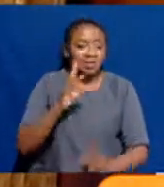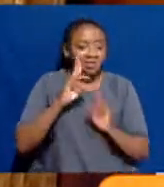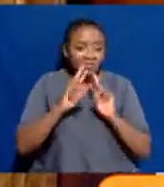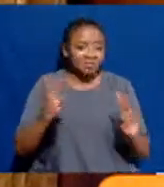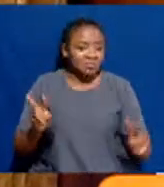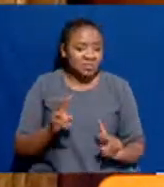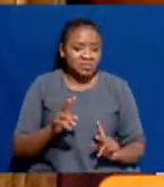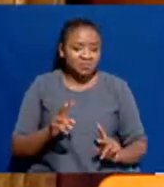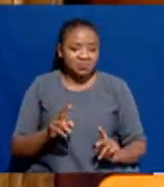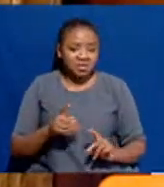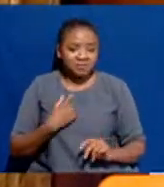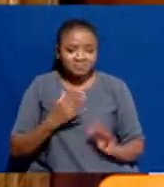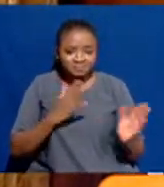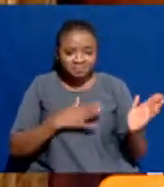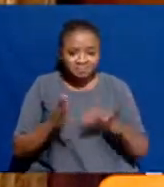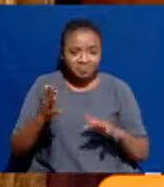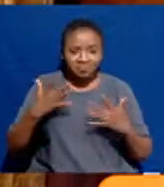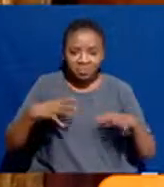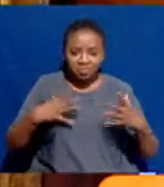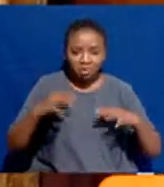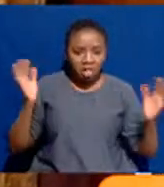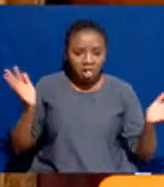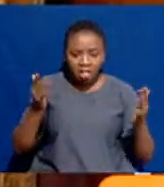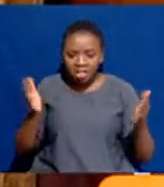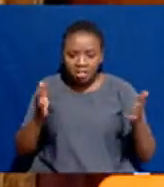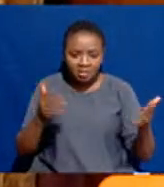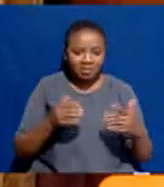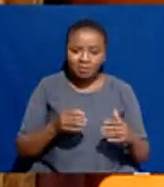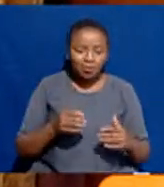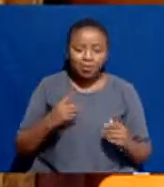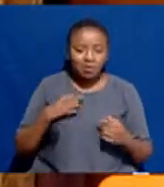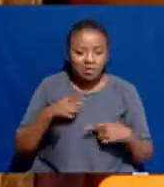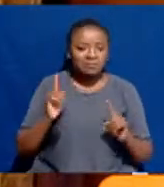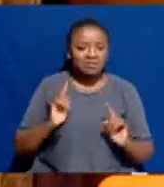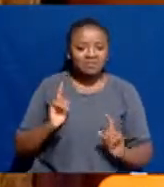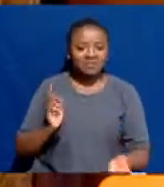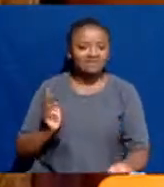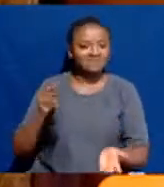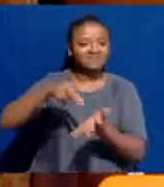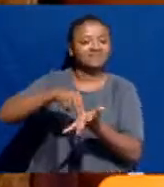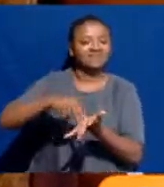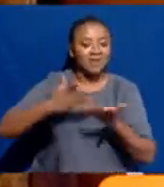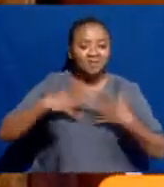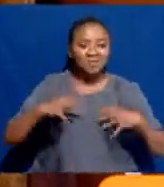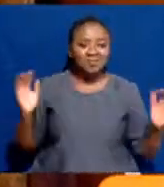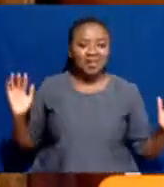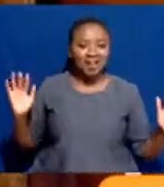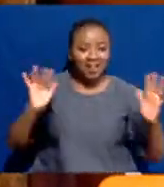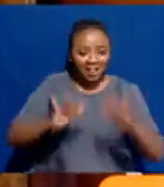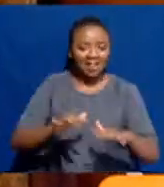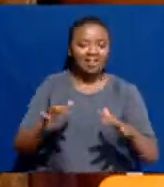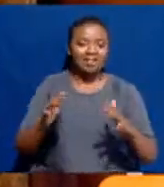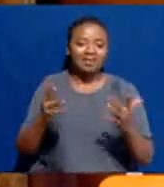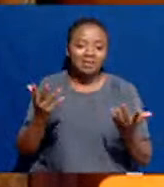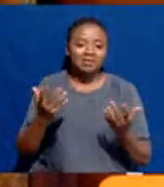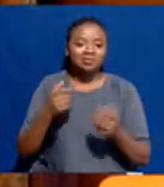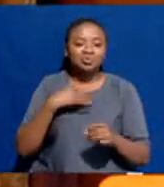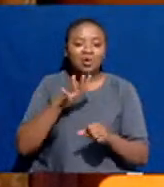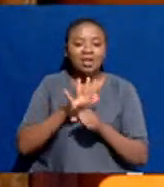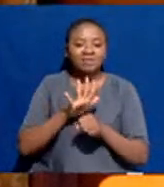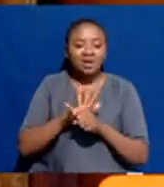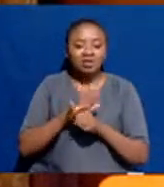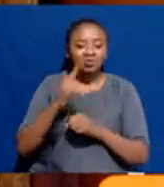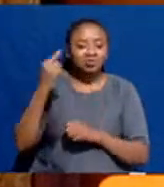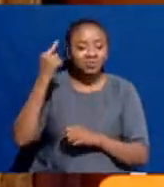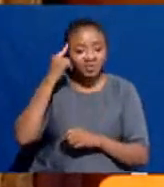We didn't organize crowds. Okay? Yeah, they just showed up. Yeah. So there is a lot of thinking. That's what Mwangi